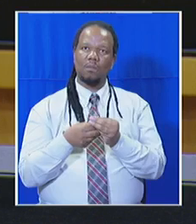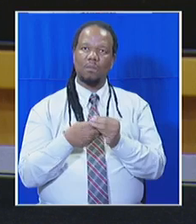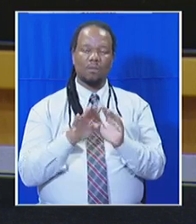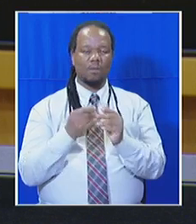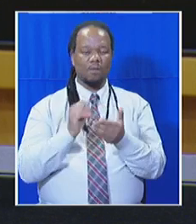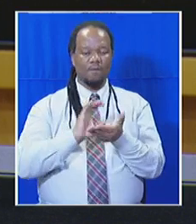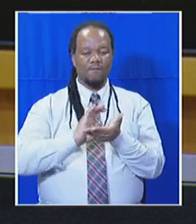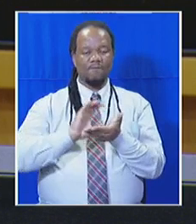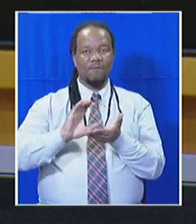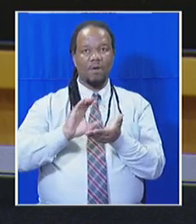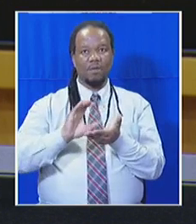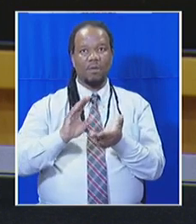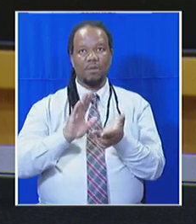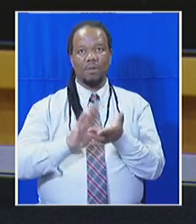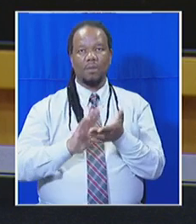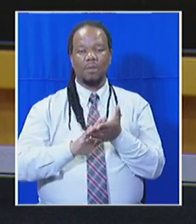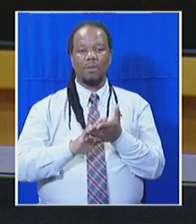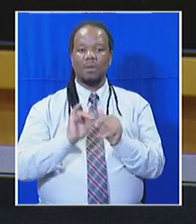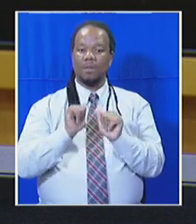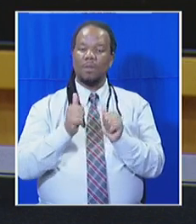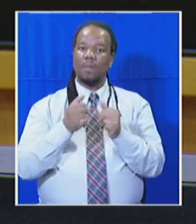funding, awarding of national colors,